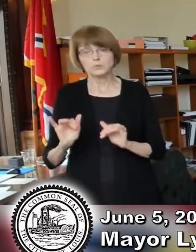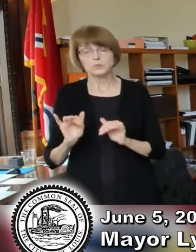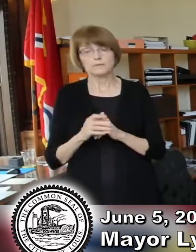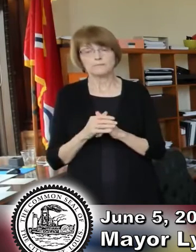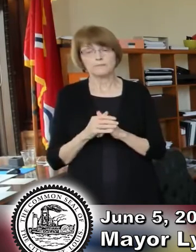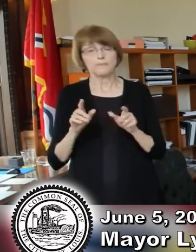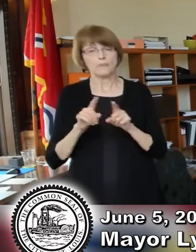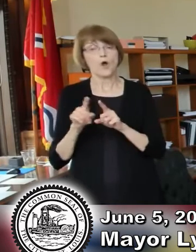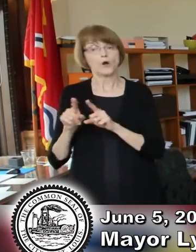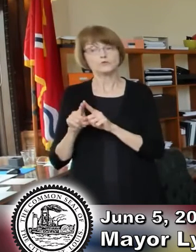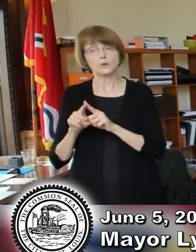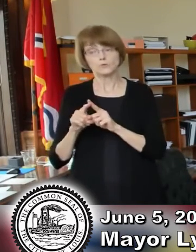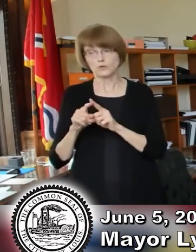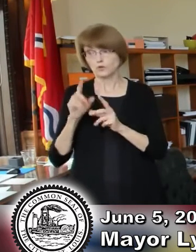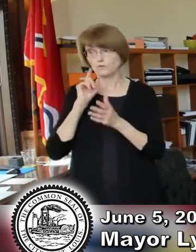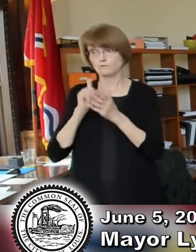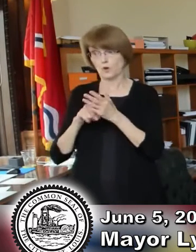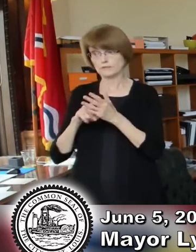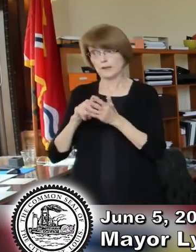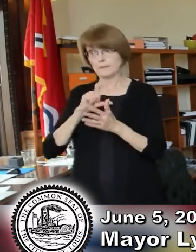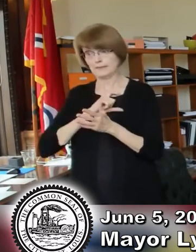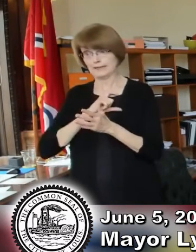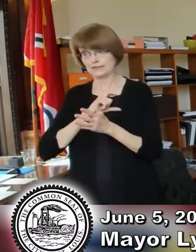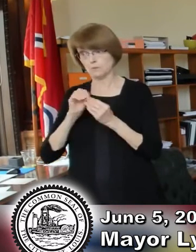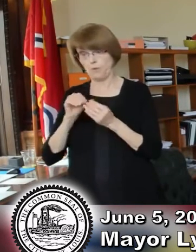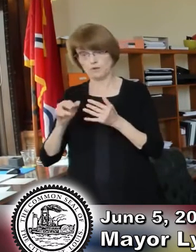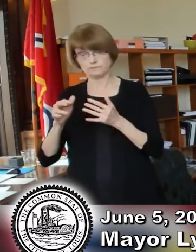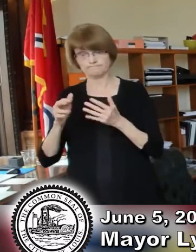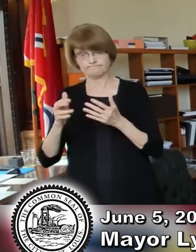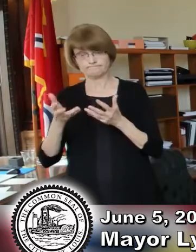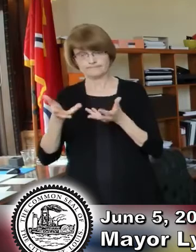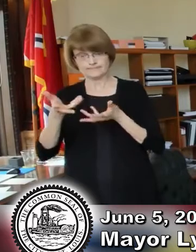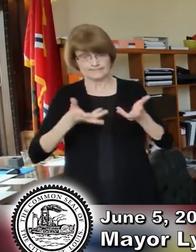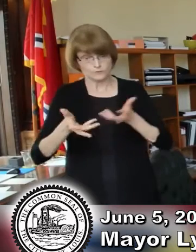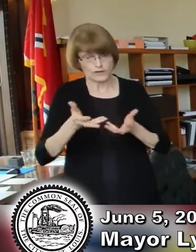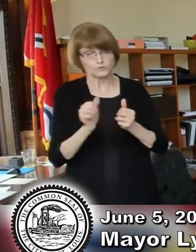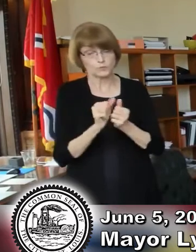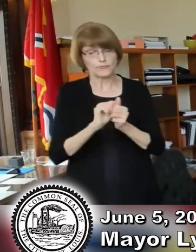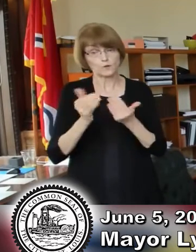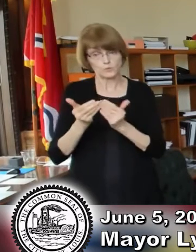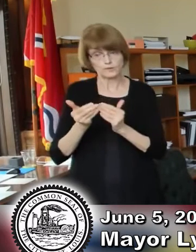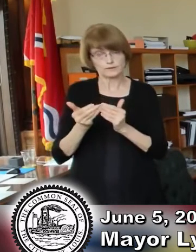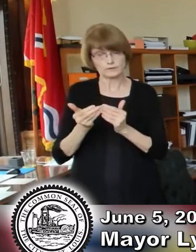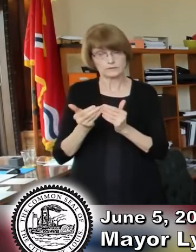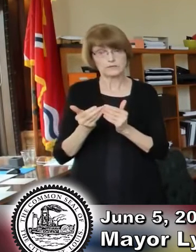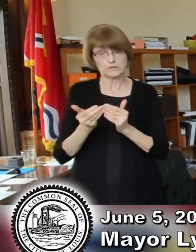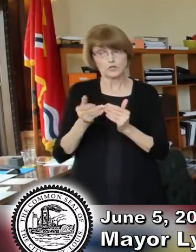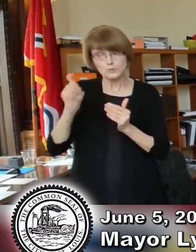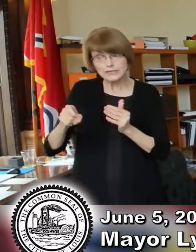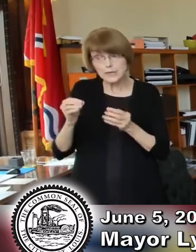more interaction with the community. Now, can there be more? Should there be more? Absolutely. We always